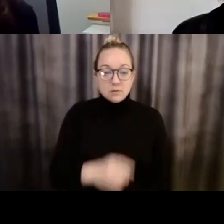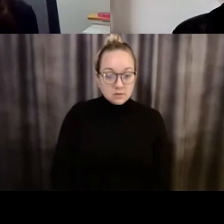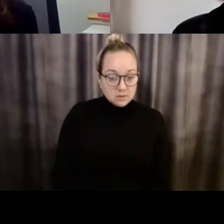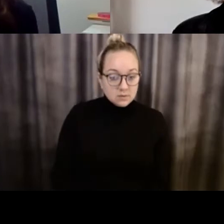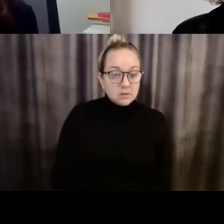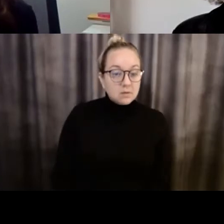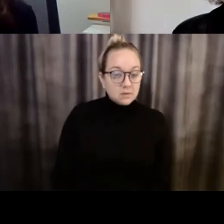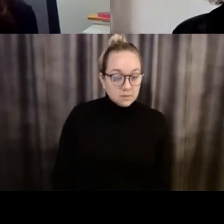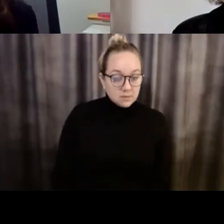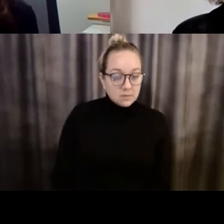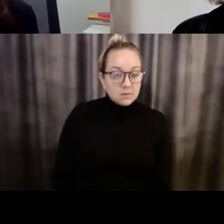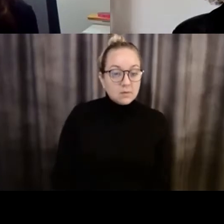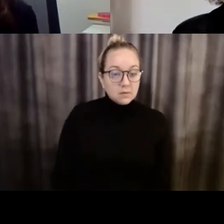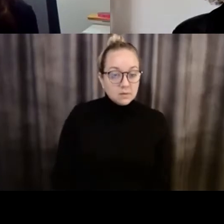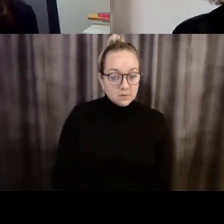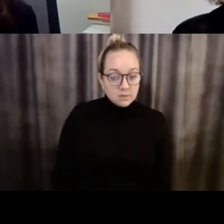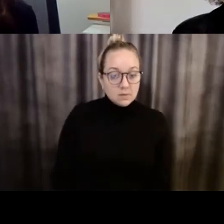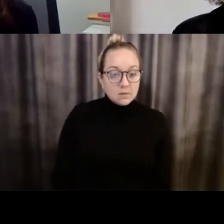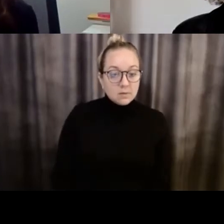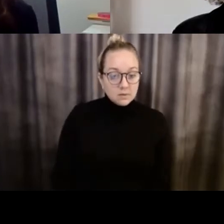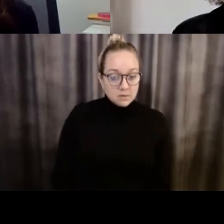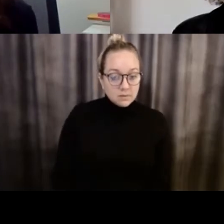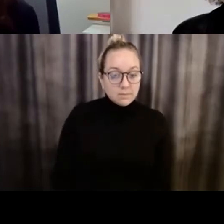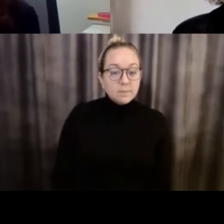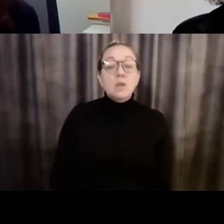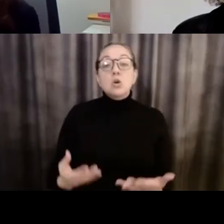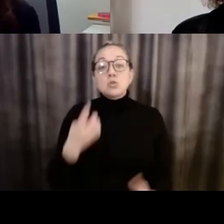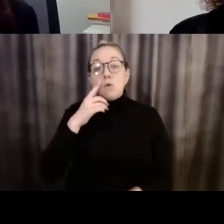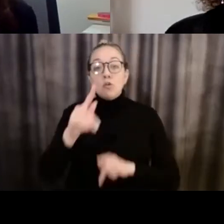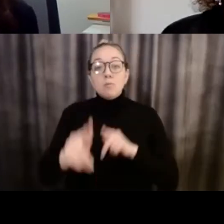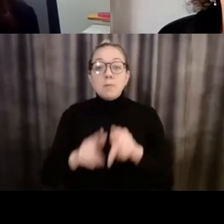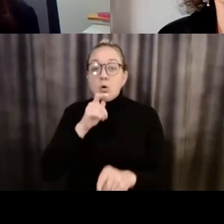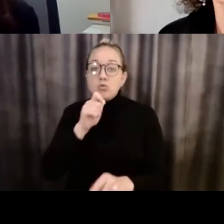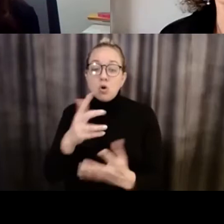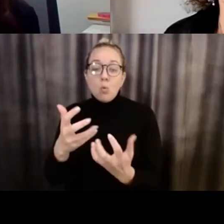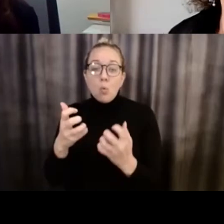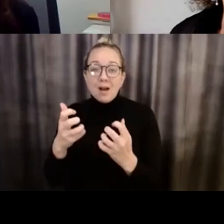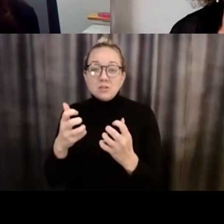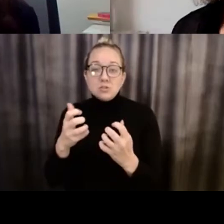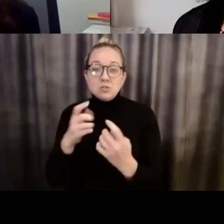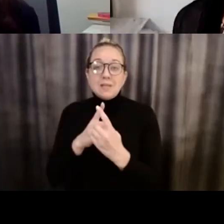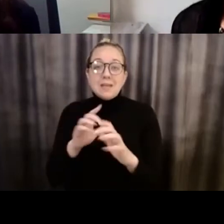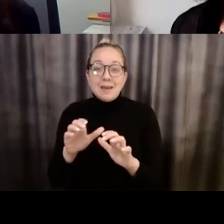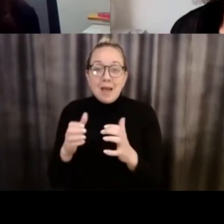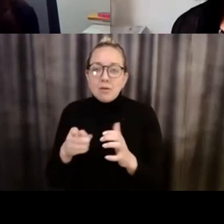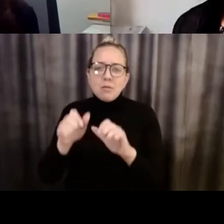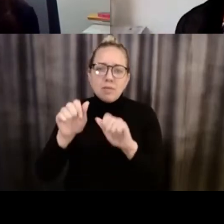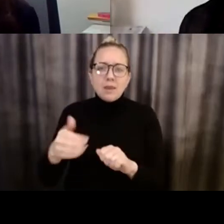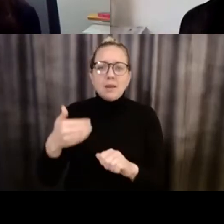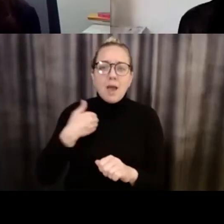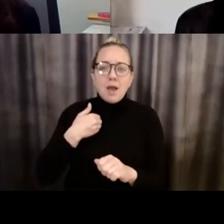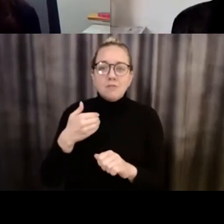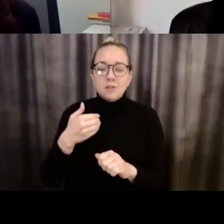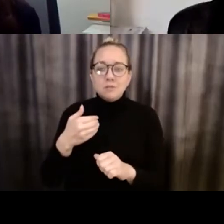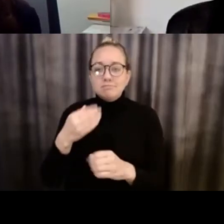probably let them just have a meal on me this week with their own families if they don't want to gather, right? But my point is, right,